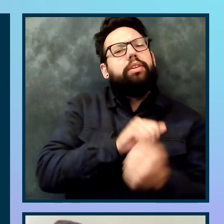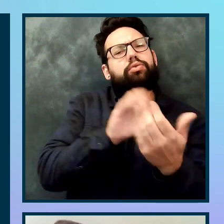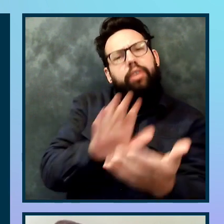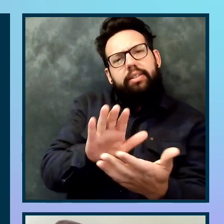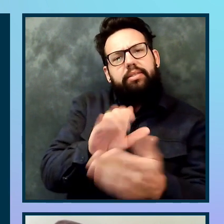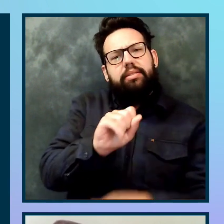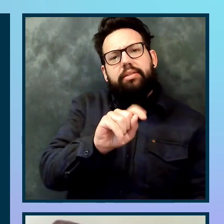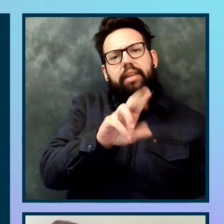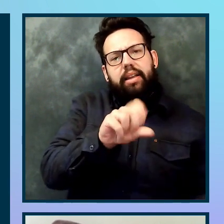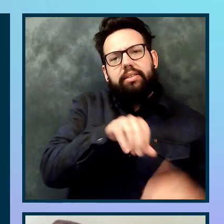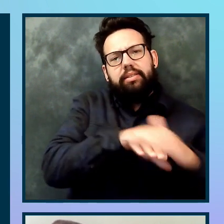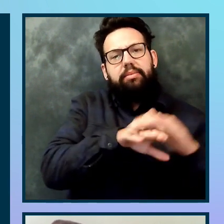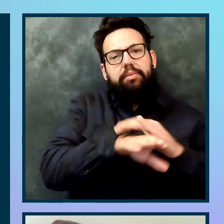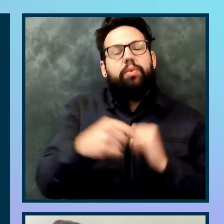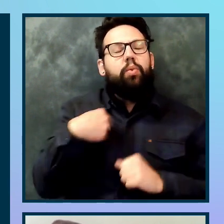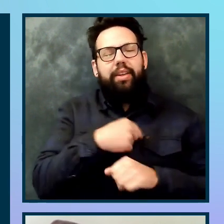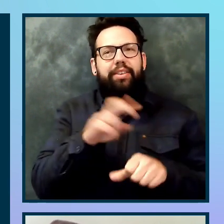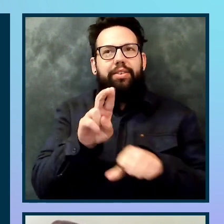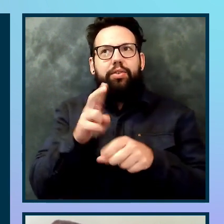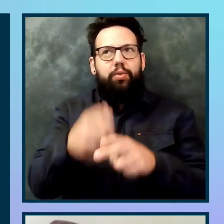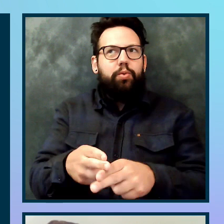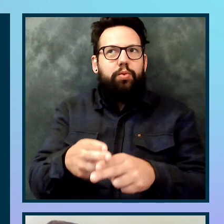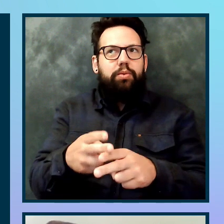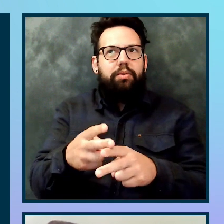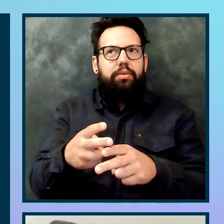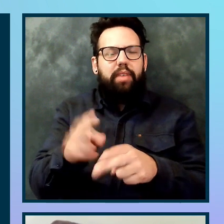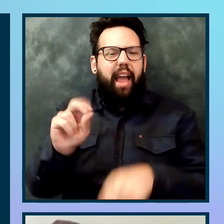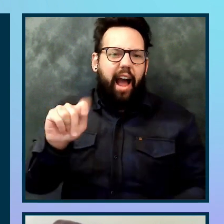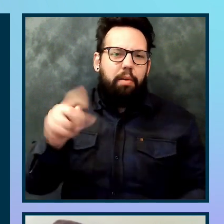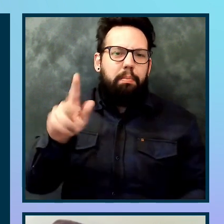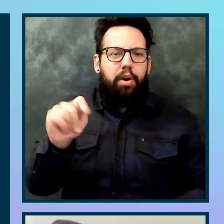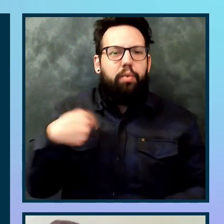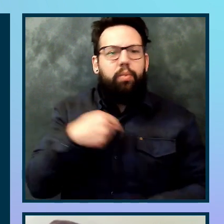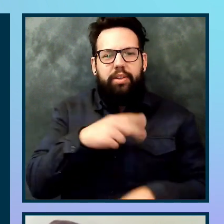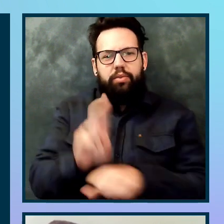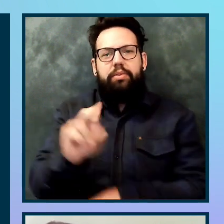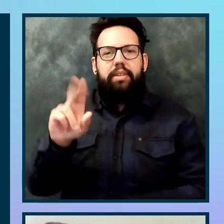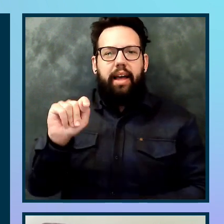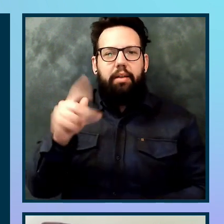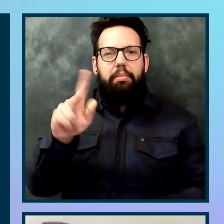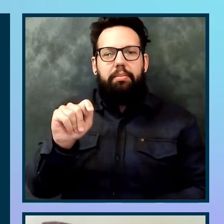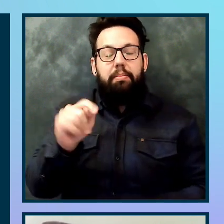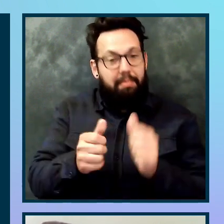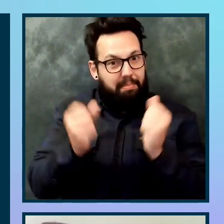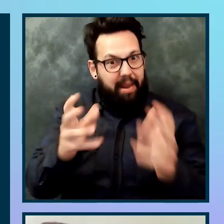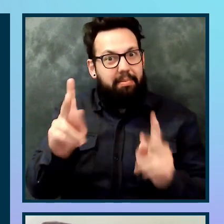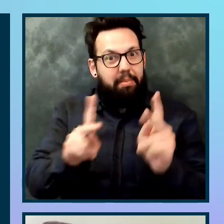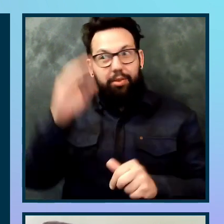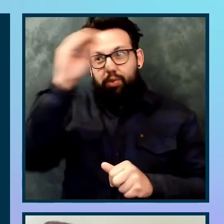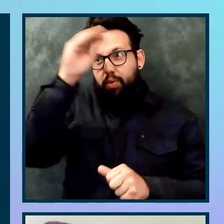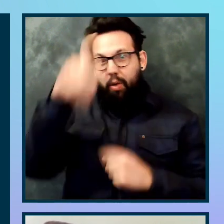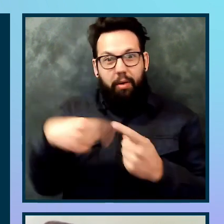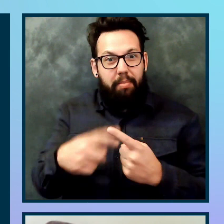element called the output. A lot of people don't know about the output element. The output element is so helpful, and it has helped us